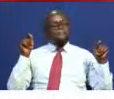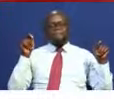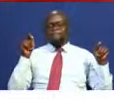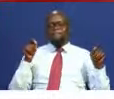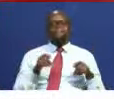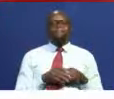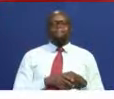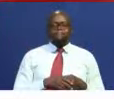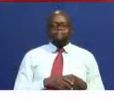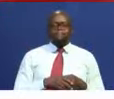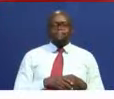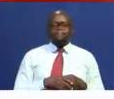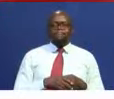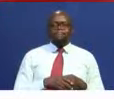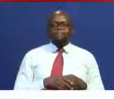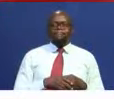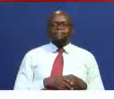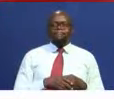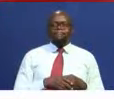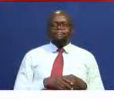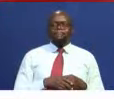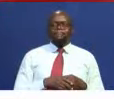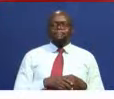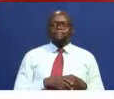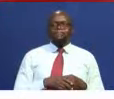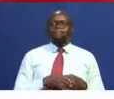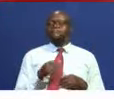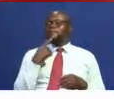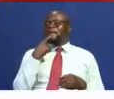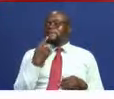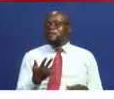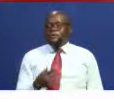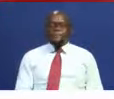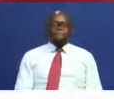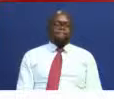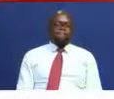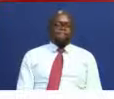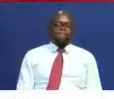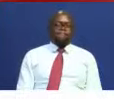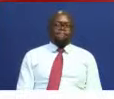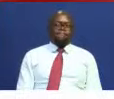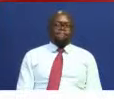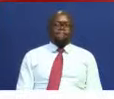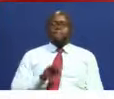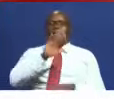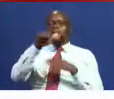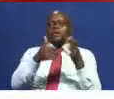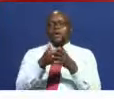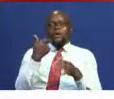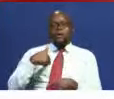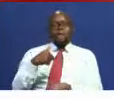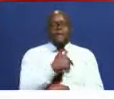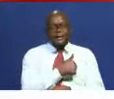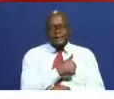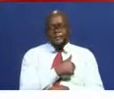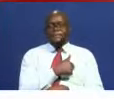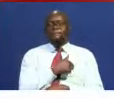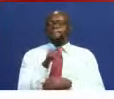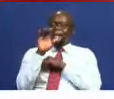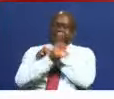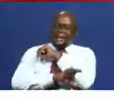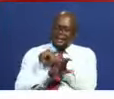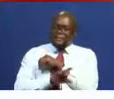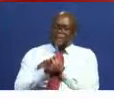Mr. Speaker, I want to stand and say, all of us as a